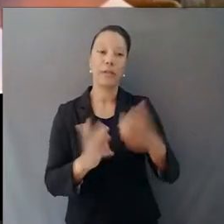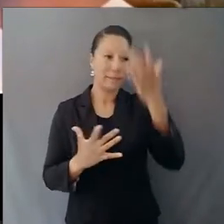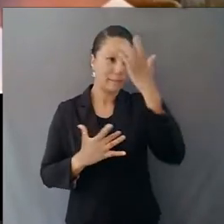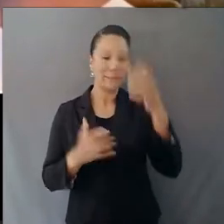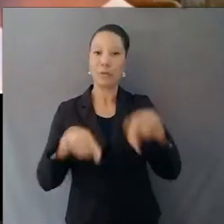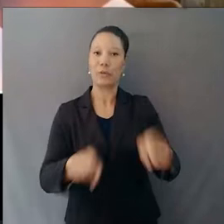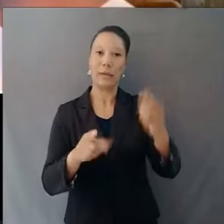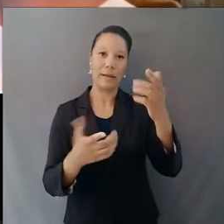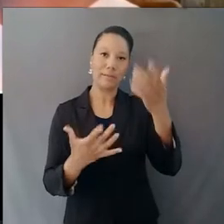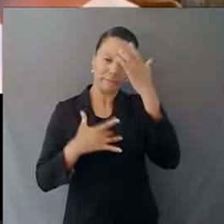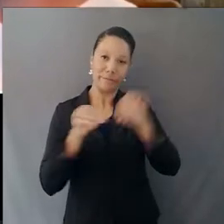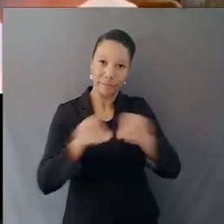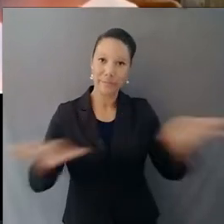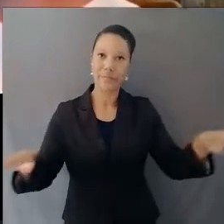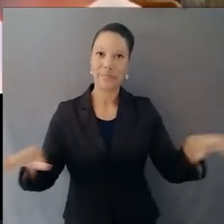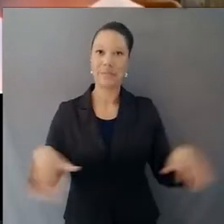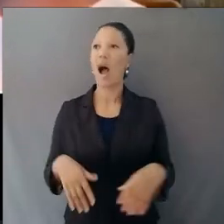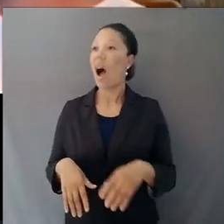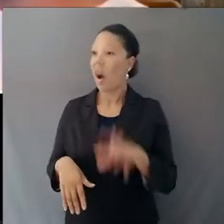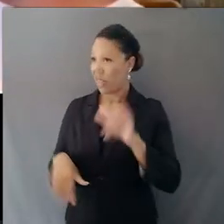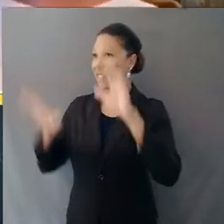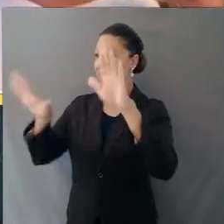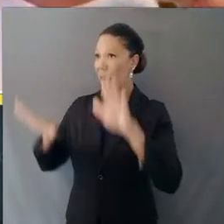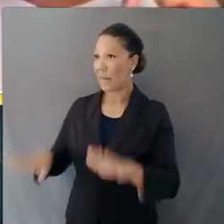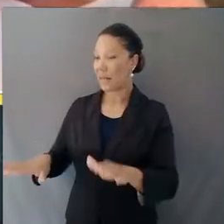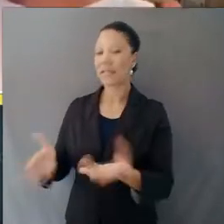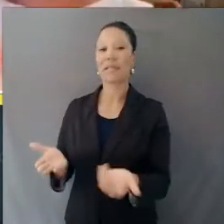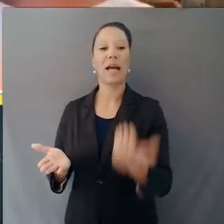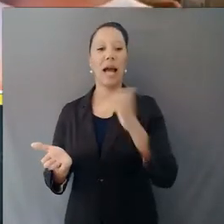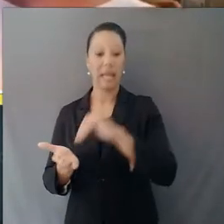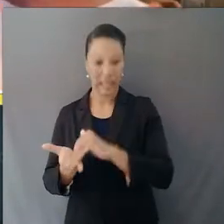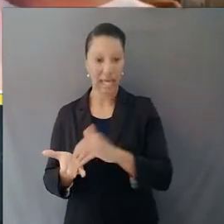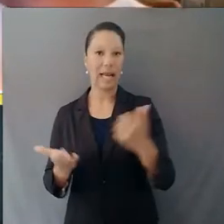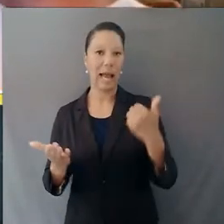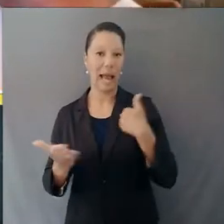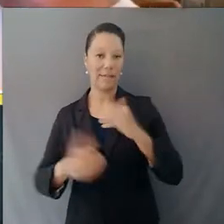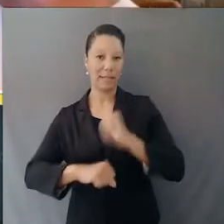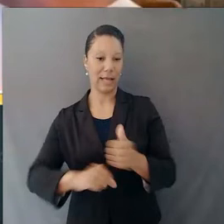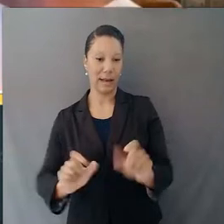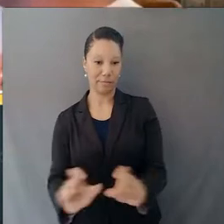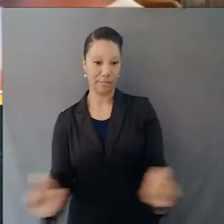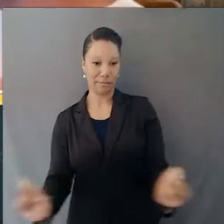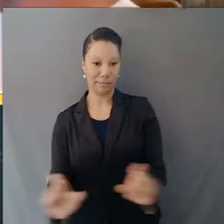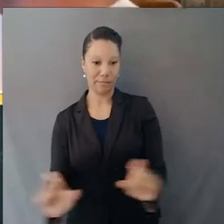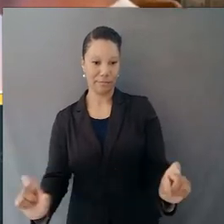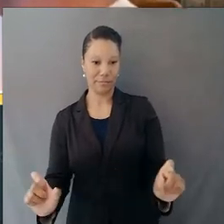helpful. That's fabulous. So again, we'll put it down here in the area below. It's